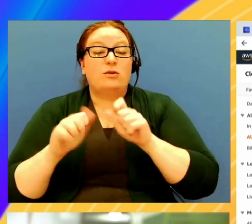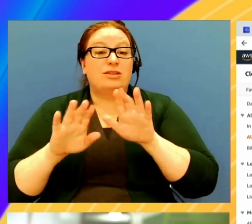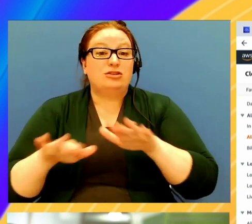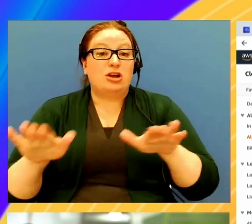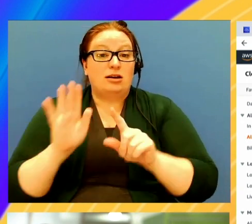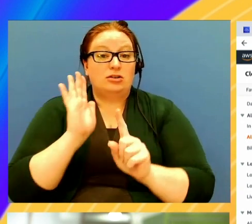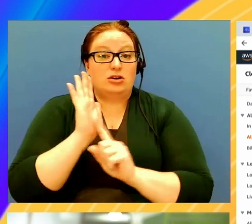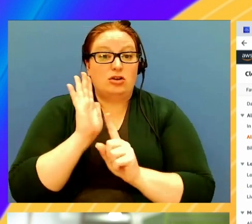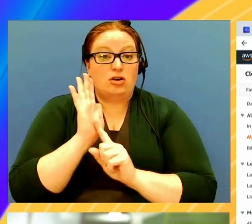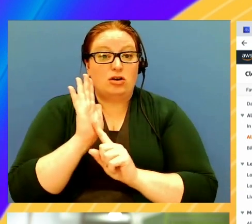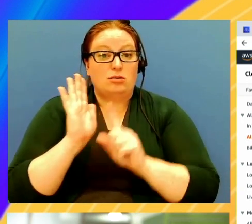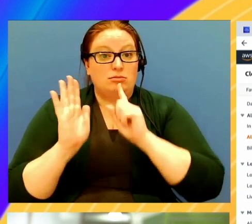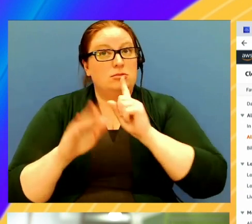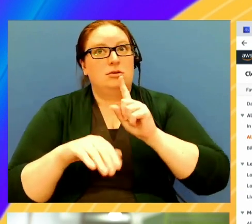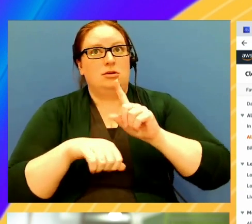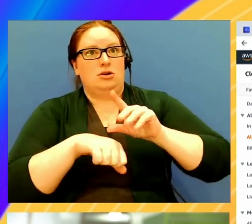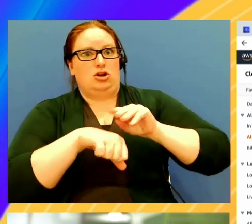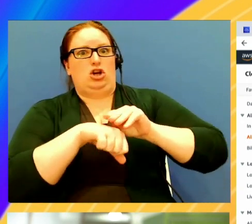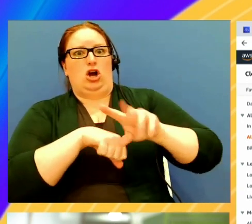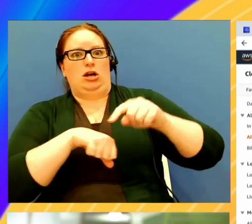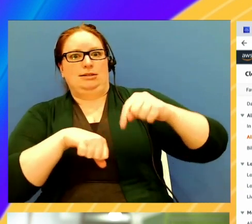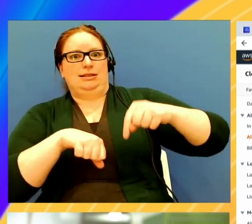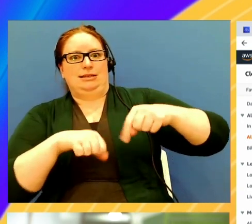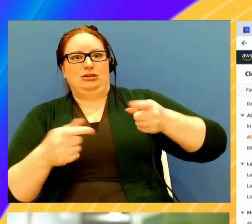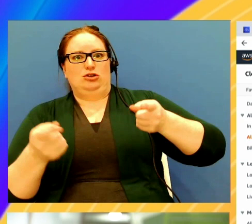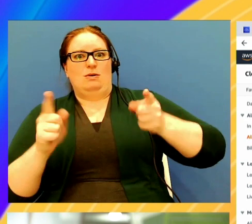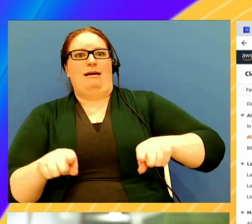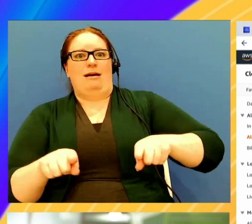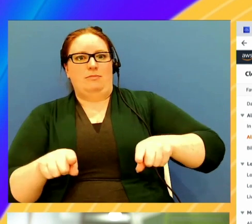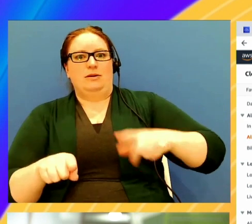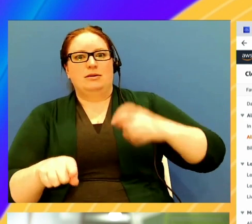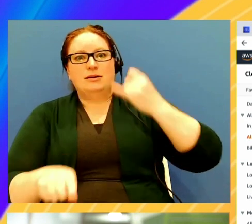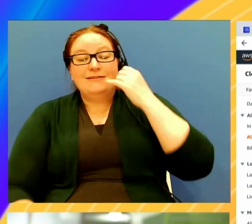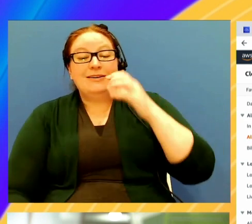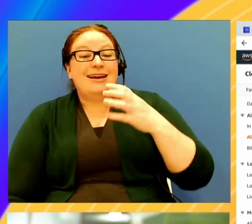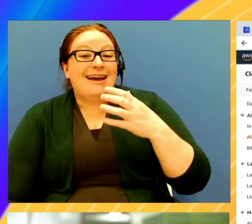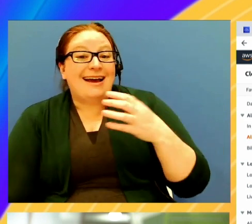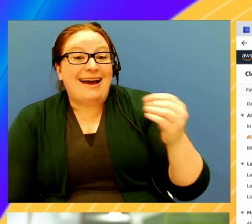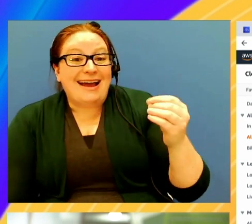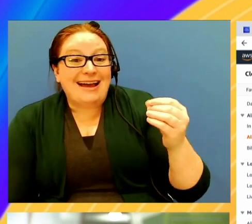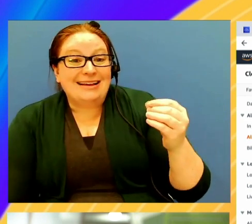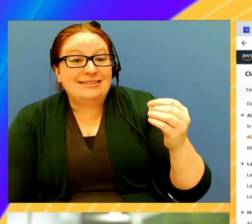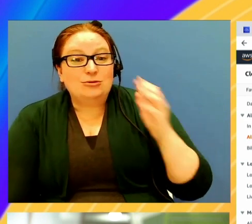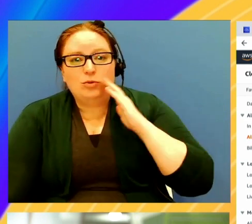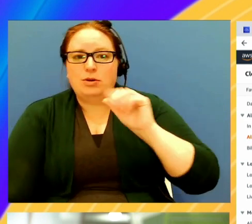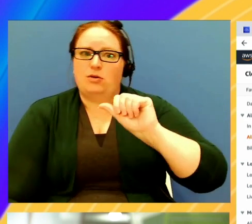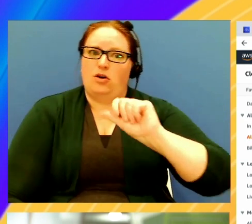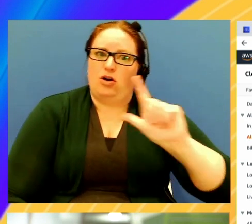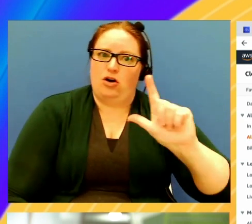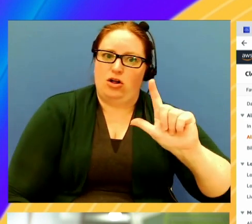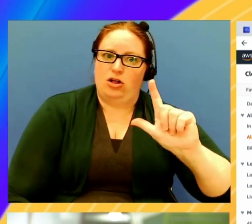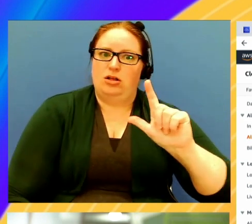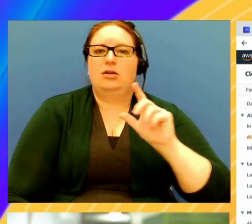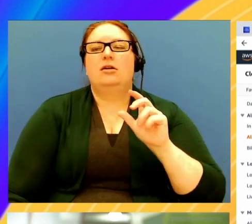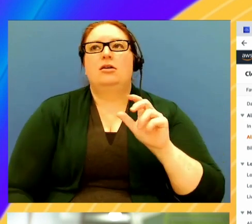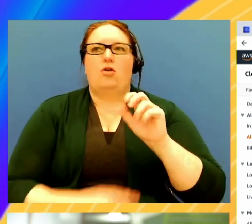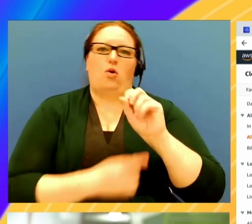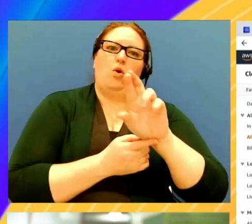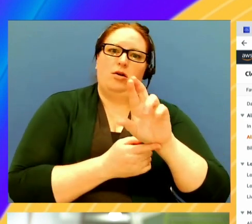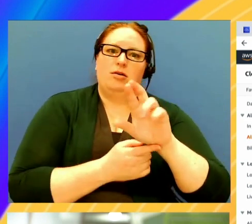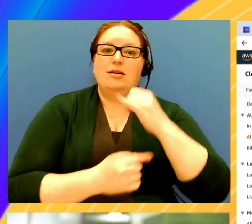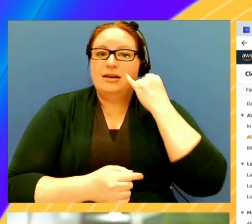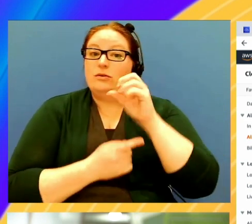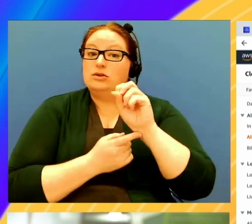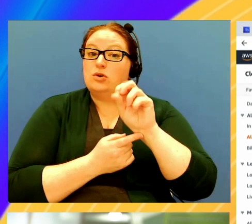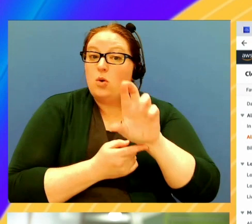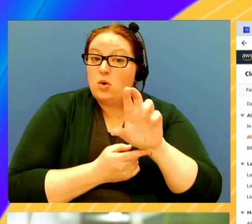essentially caused this to happen. So if it was an AND, it would be all. Yep. But then if it was an OR, in that cases you